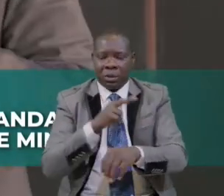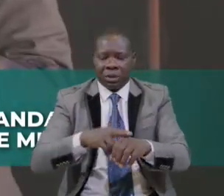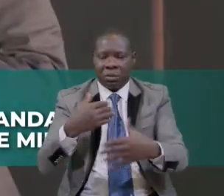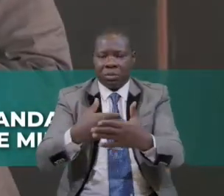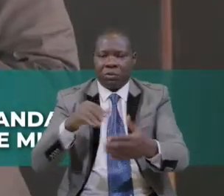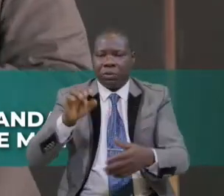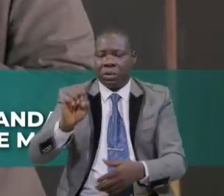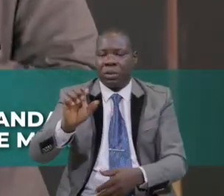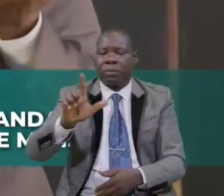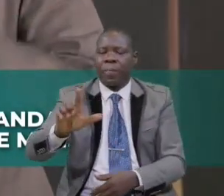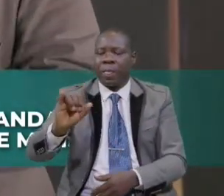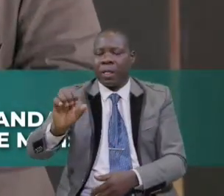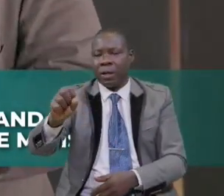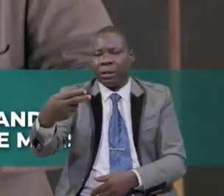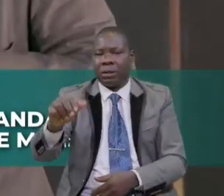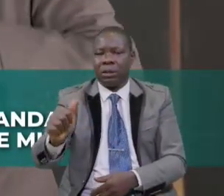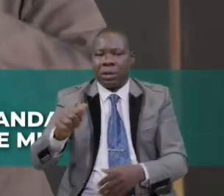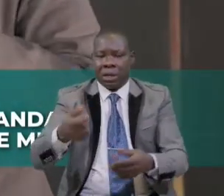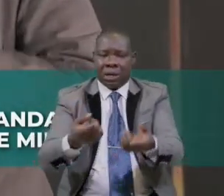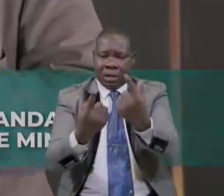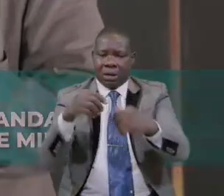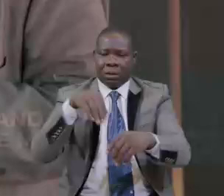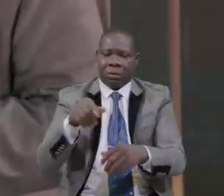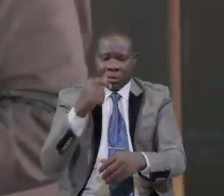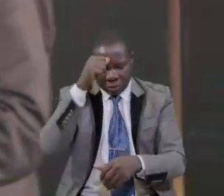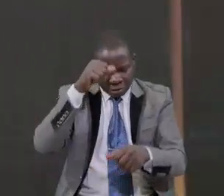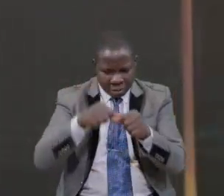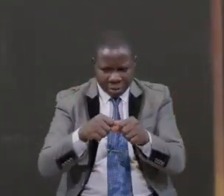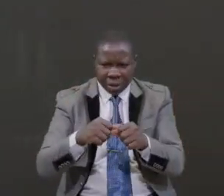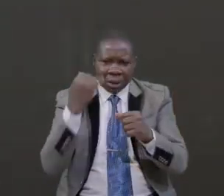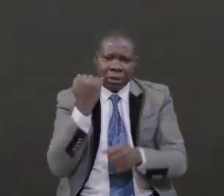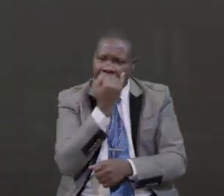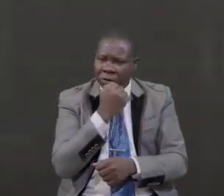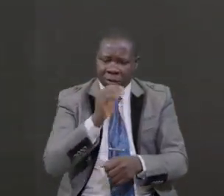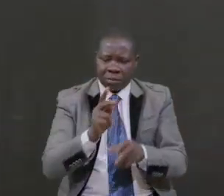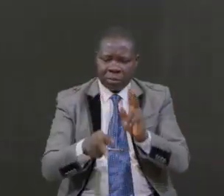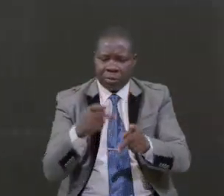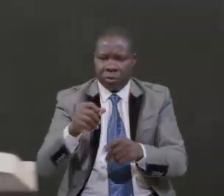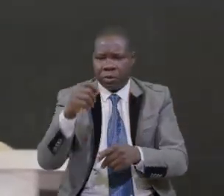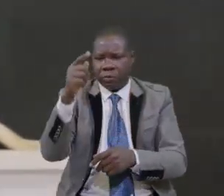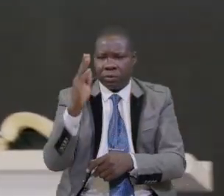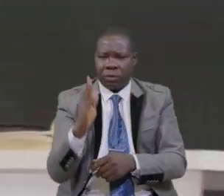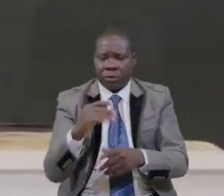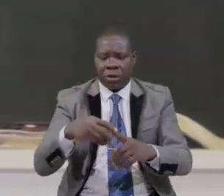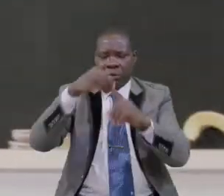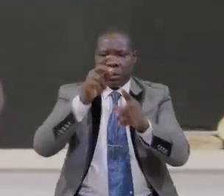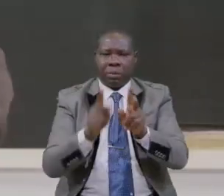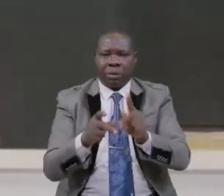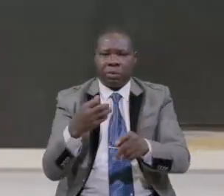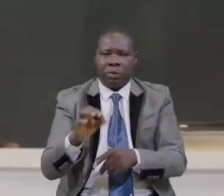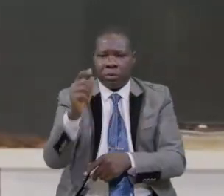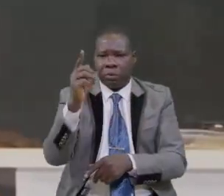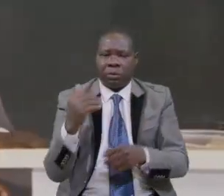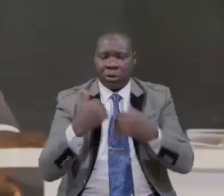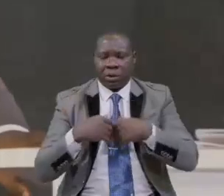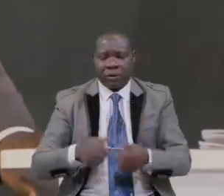Israel as a nation, the people of God, the peculiar people of God, they have followed after Baal, Baal